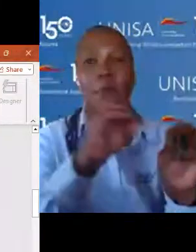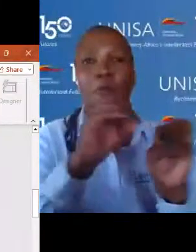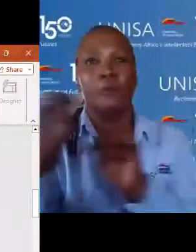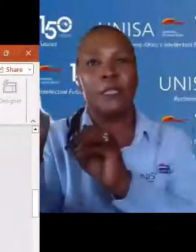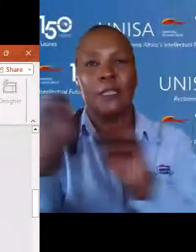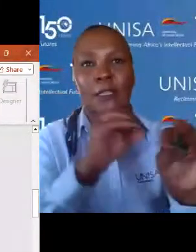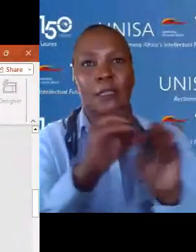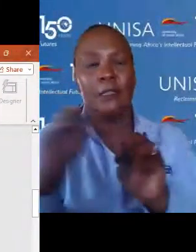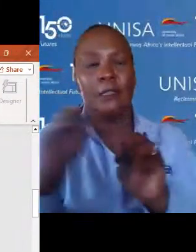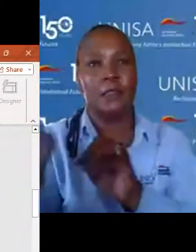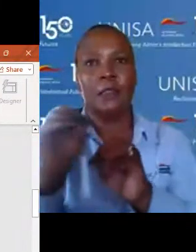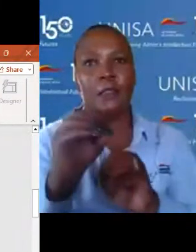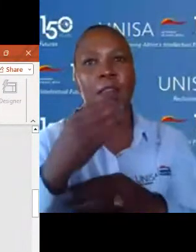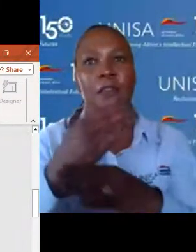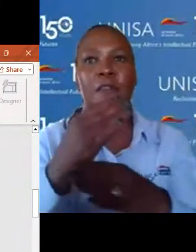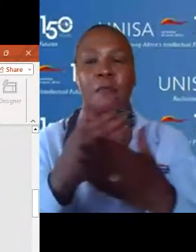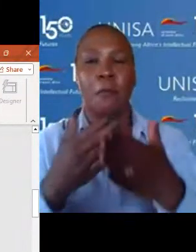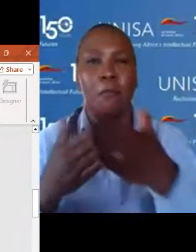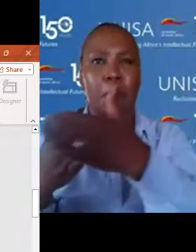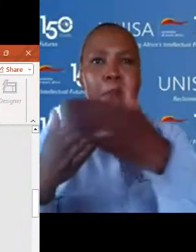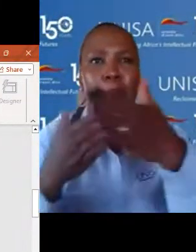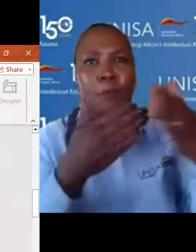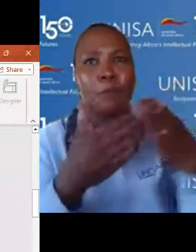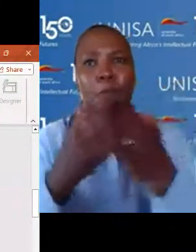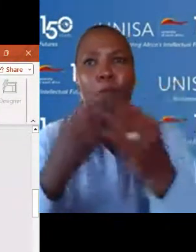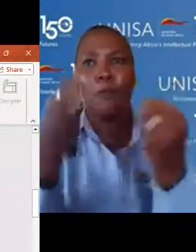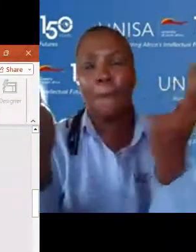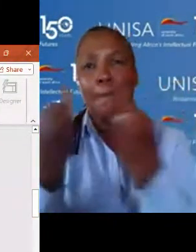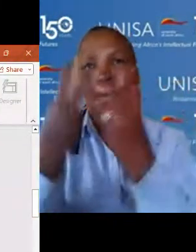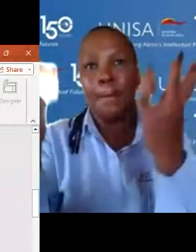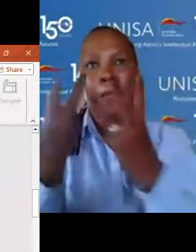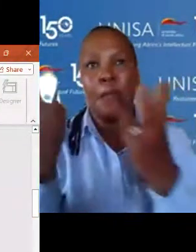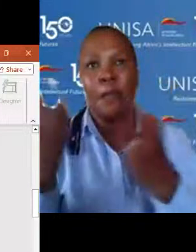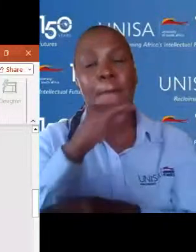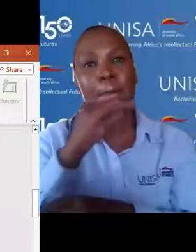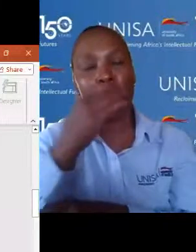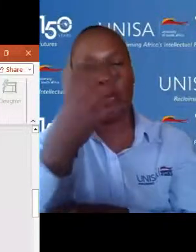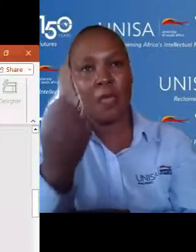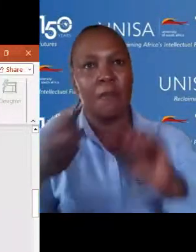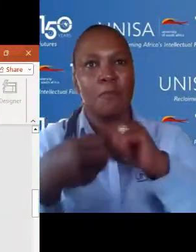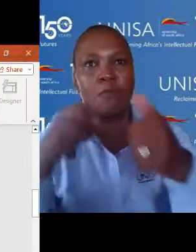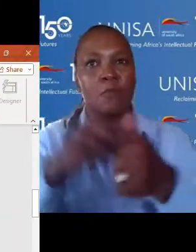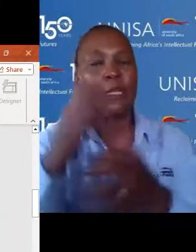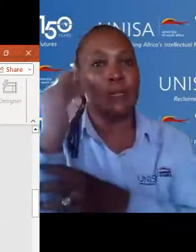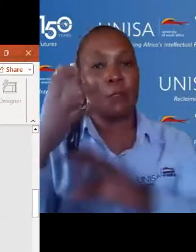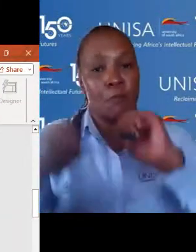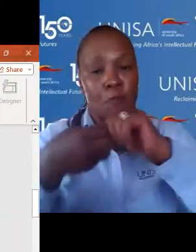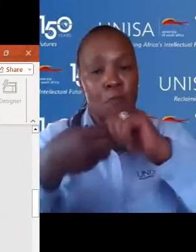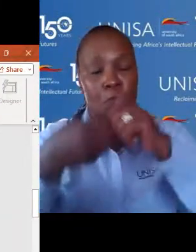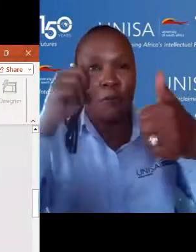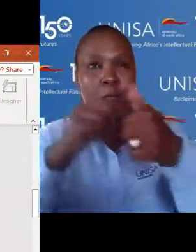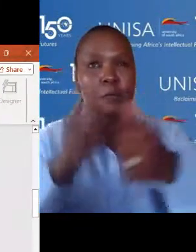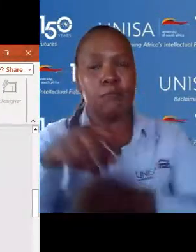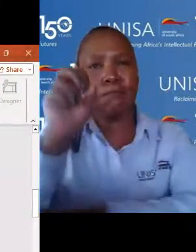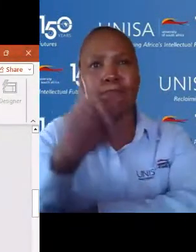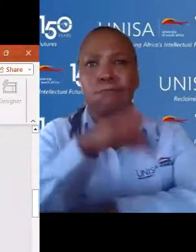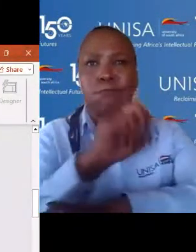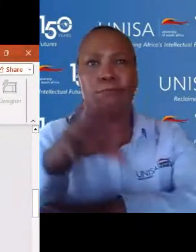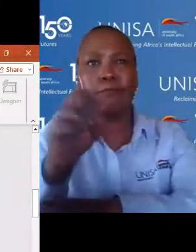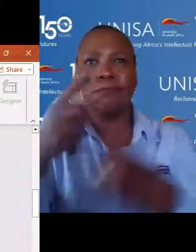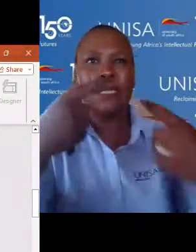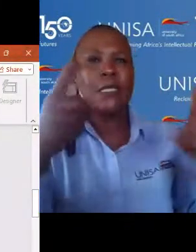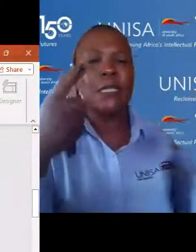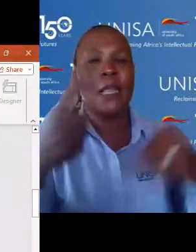with obstacles or people, that means that you have a problem. Experiencing problems, walking on different surfaces. Now, we